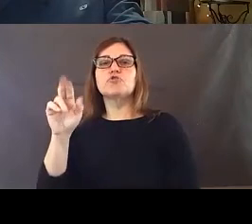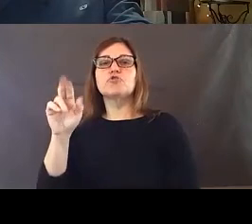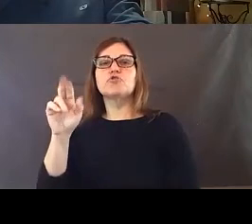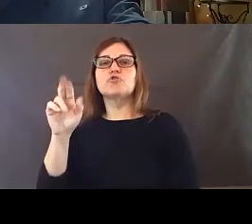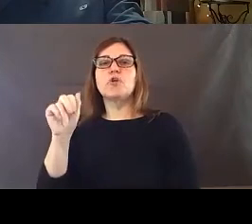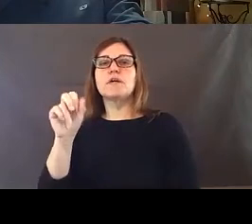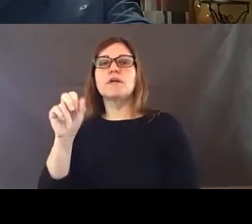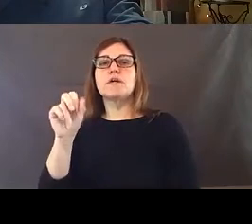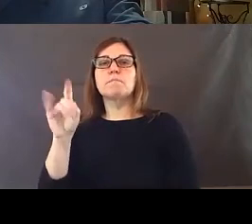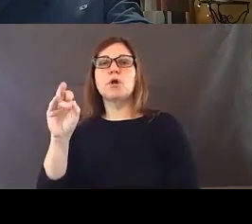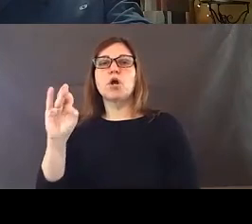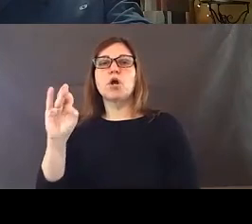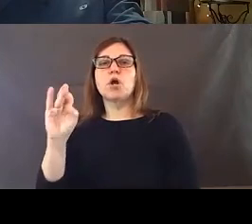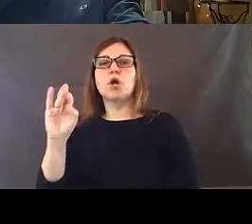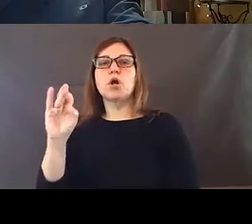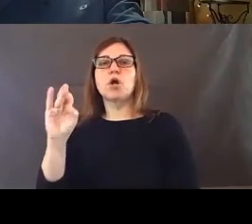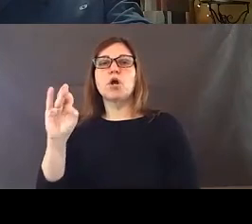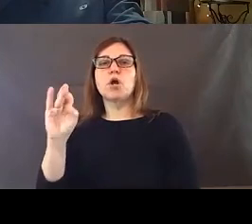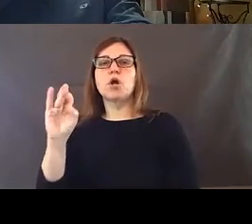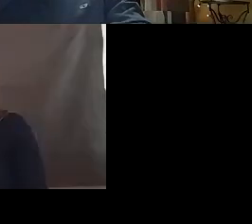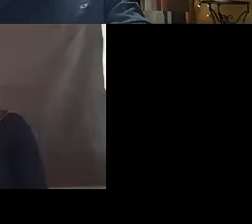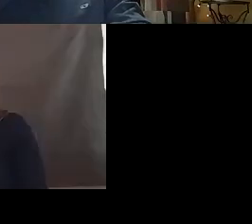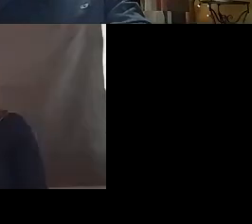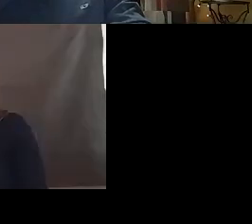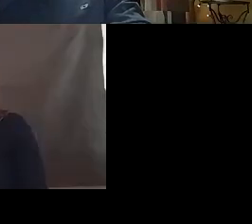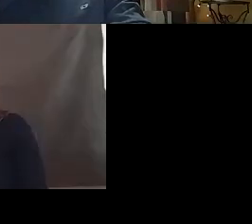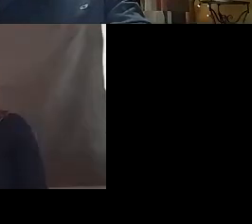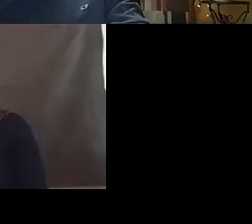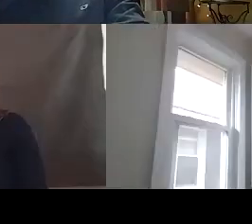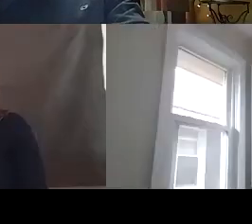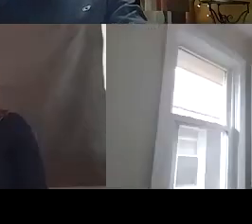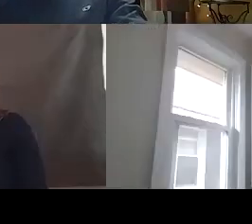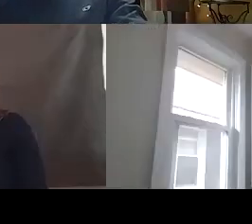Wilson? Aye. Mrs. Cal Smith?